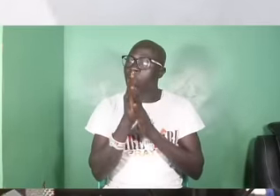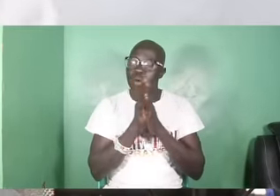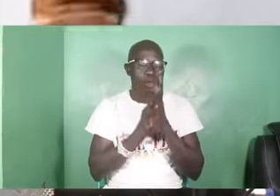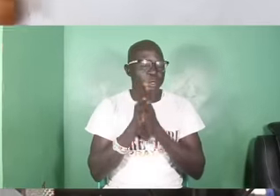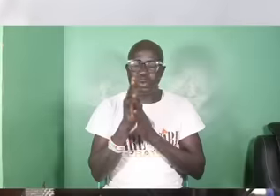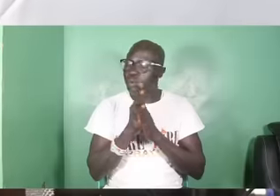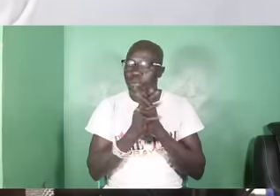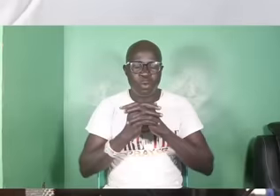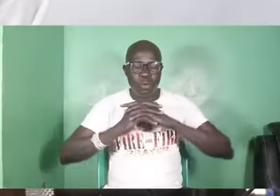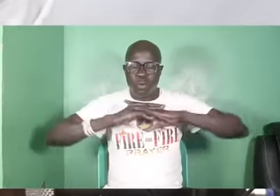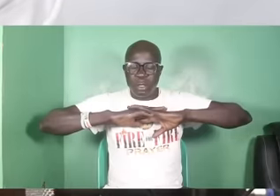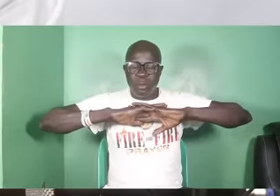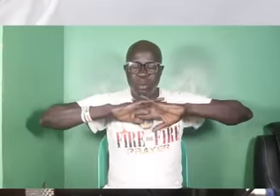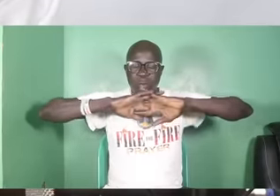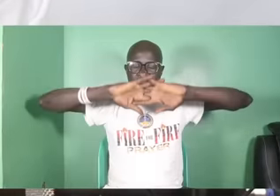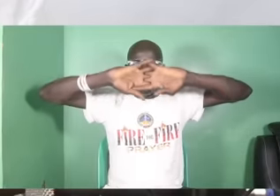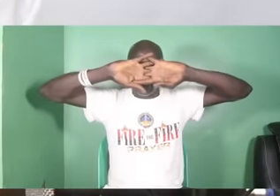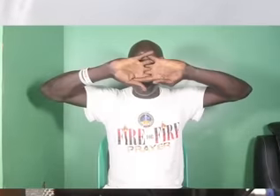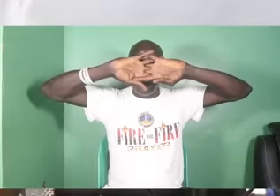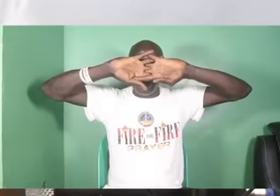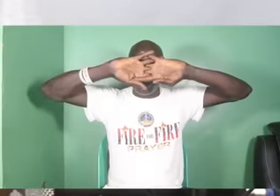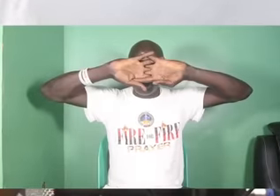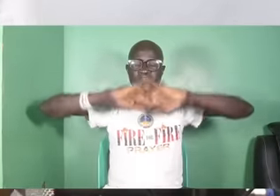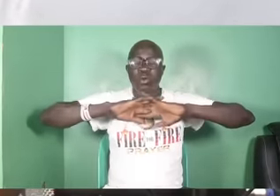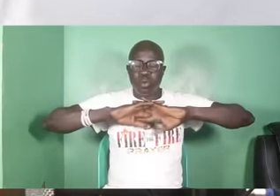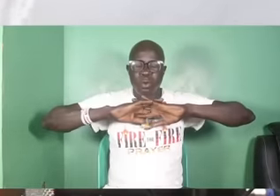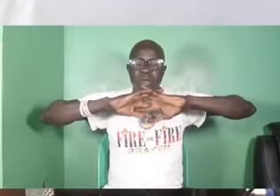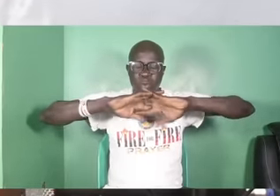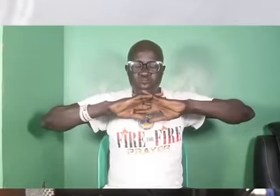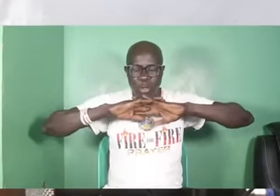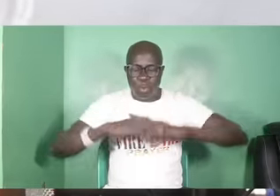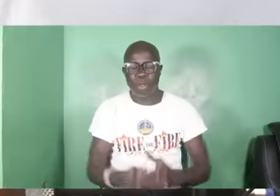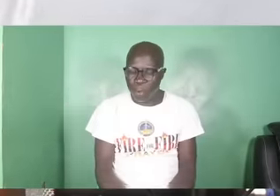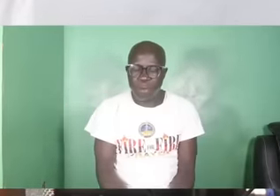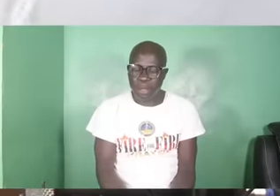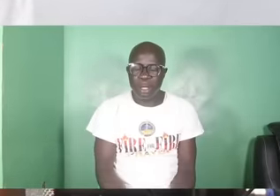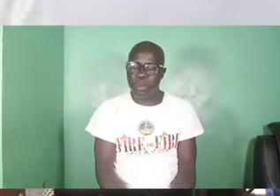o. Ala ka se ta wa. Oh ka Jesu.